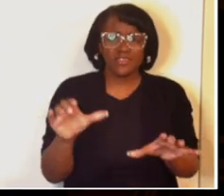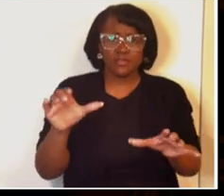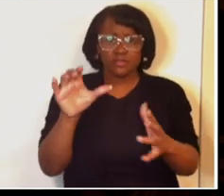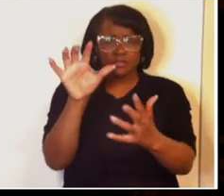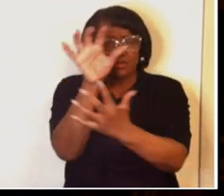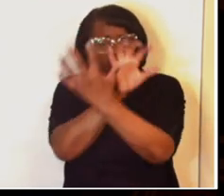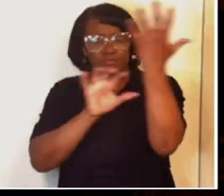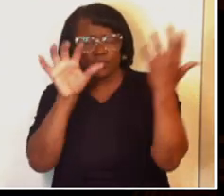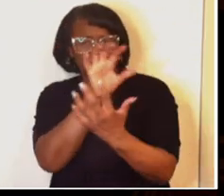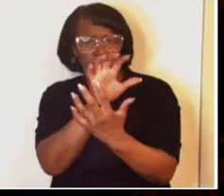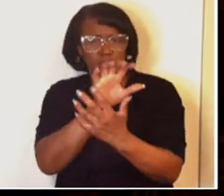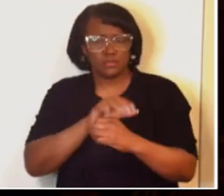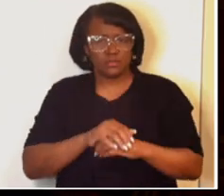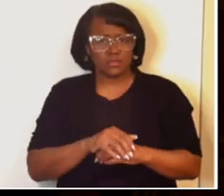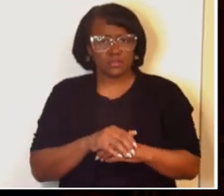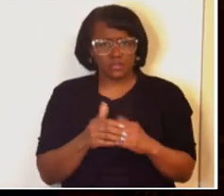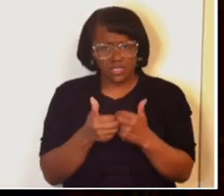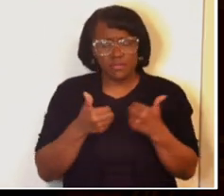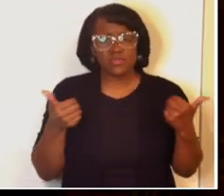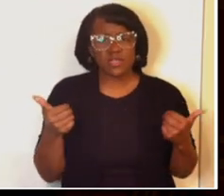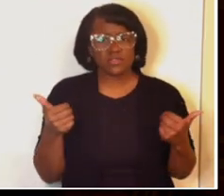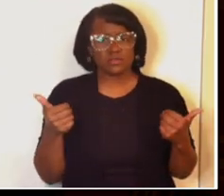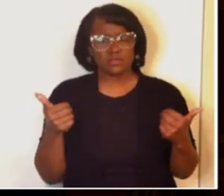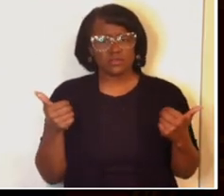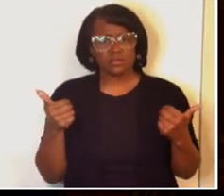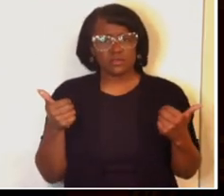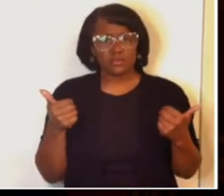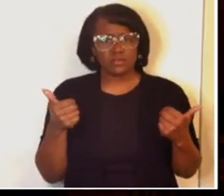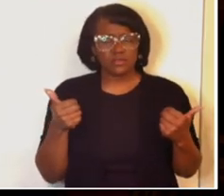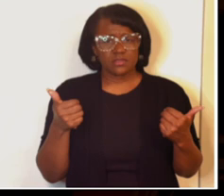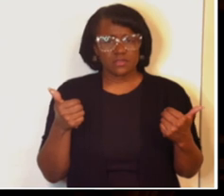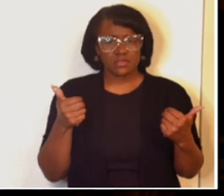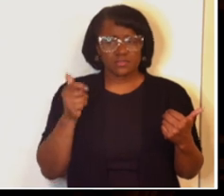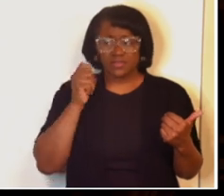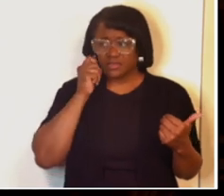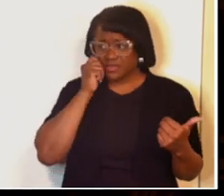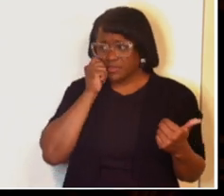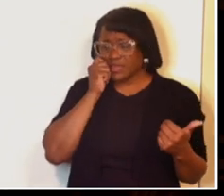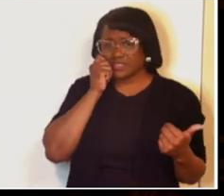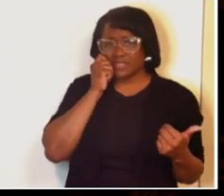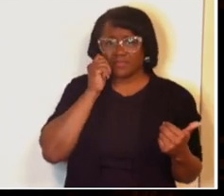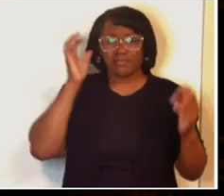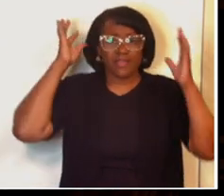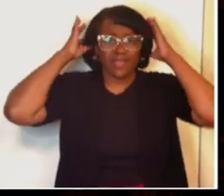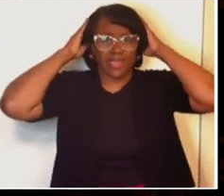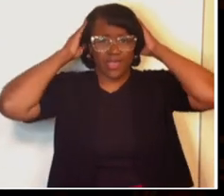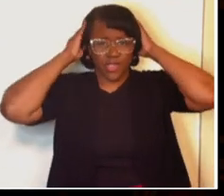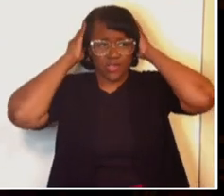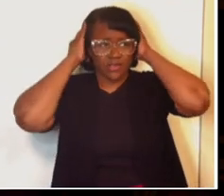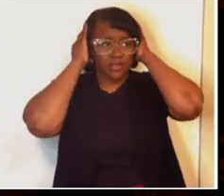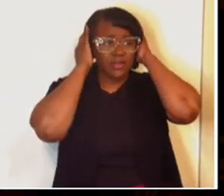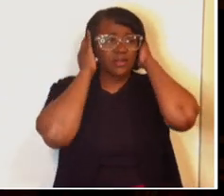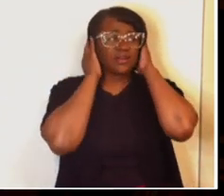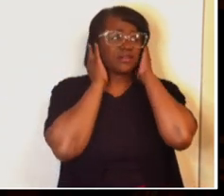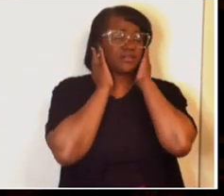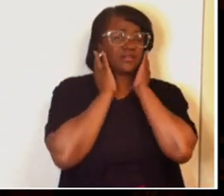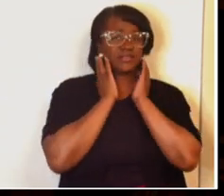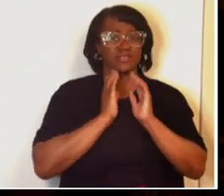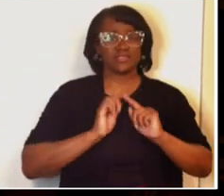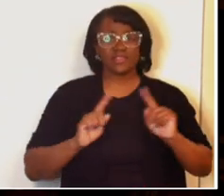separation by complexion, hair, texture, eye color,